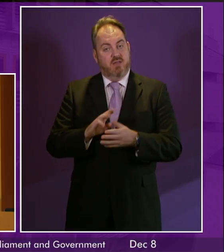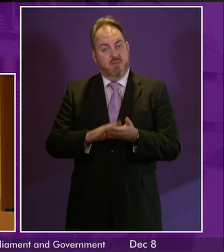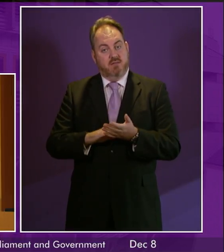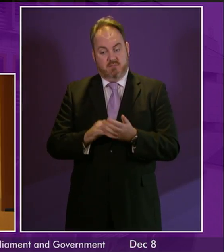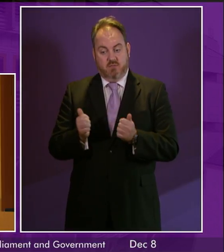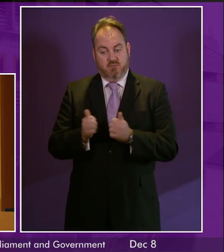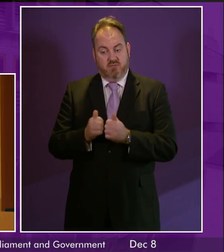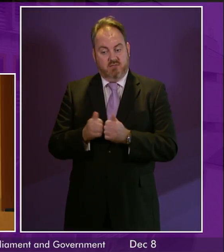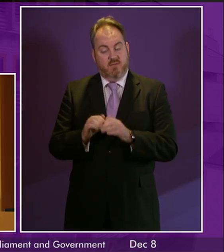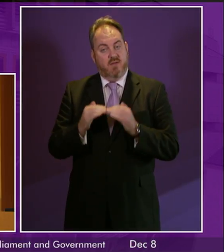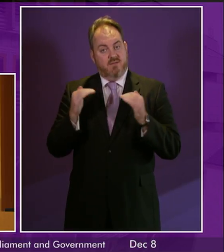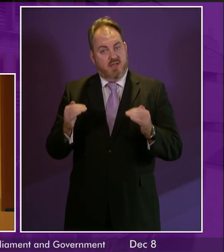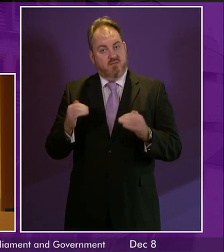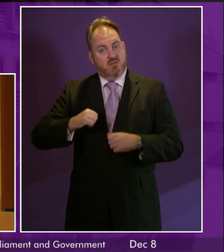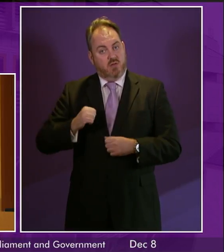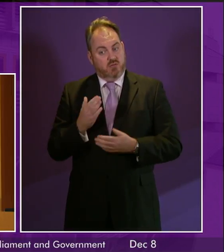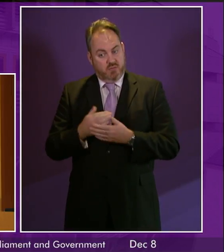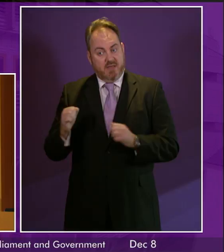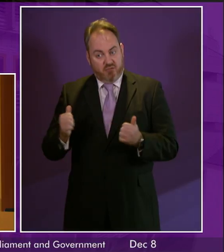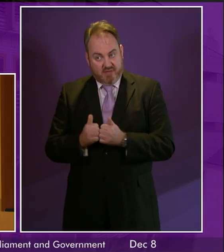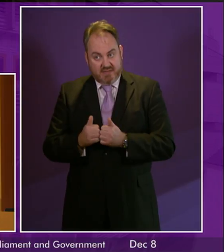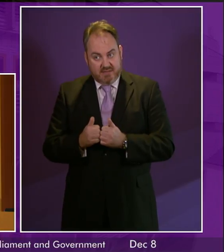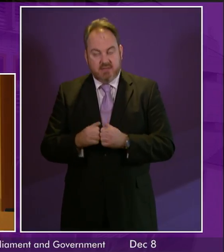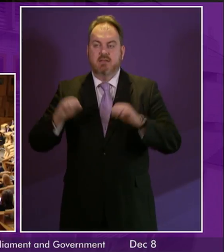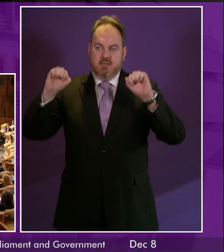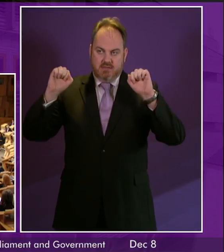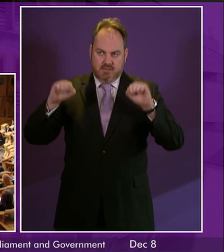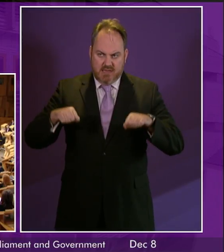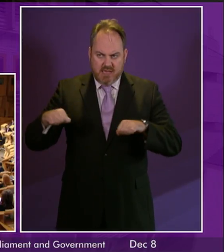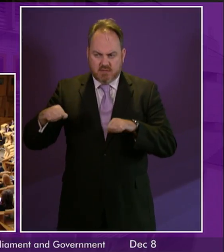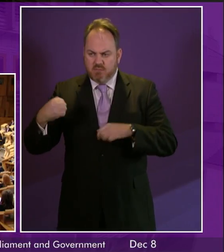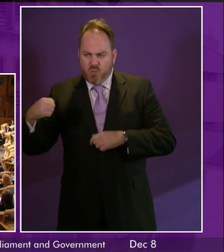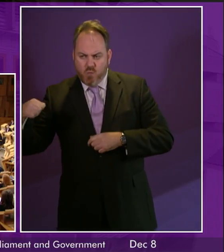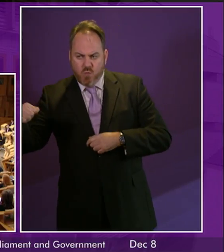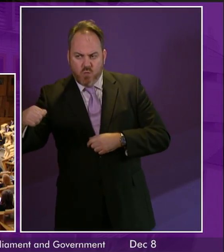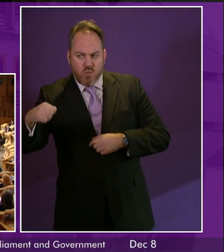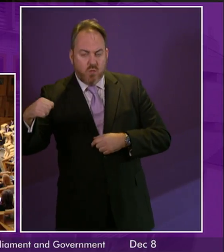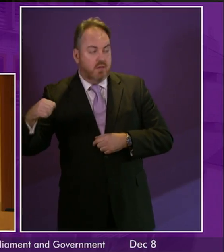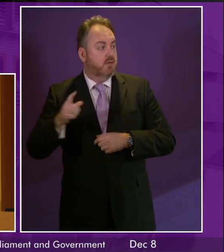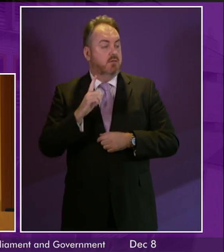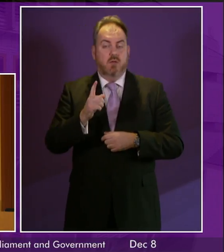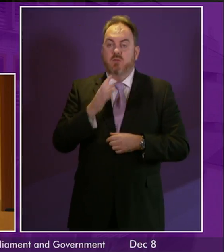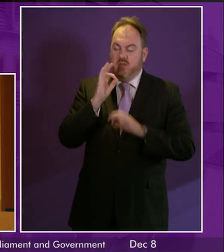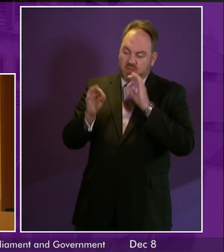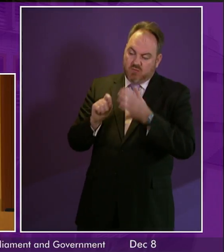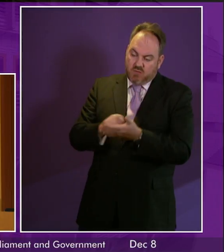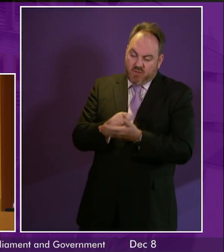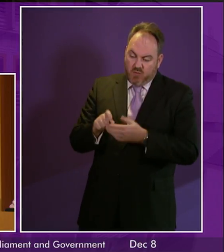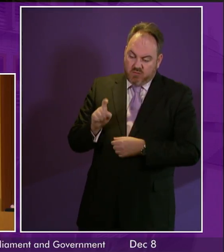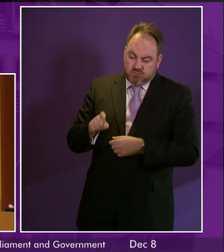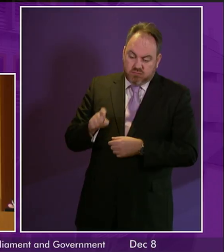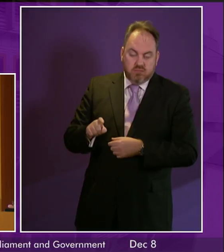fairer Scotland our disability delivery plan be agreed. Are we all agreed? Yes. We're not agreed. We'll move to a vote and members be cast their votes now.